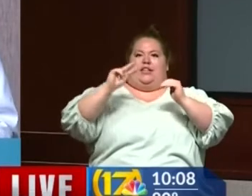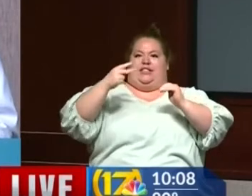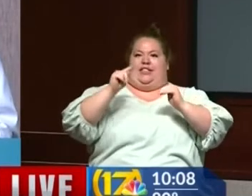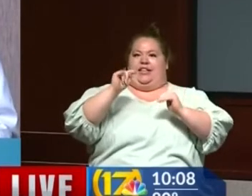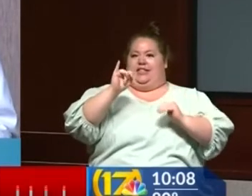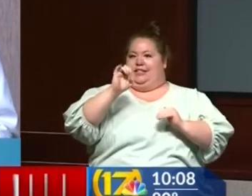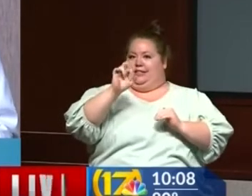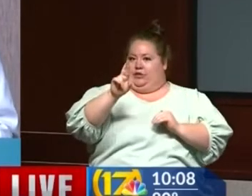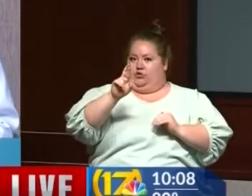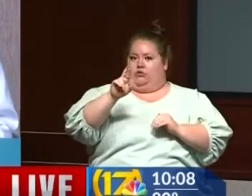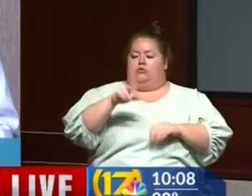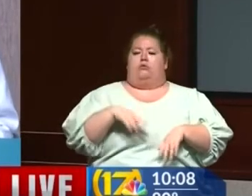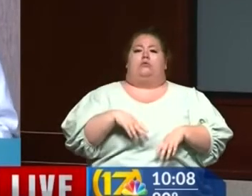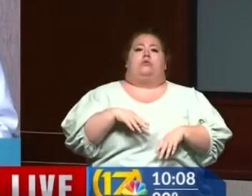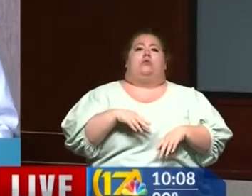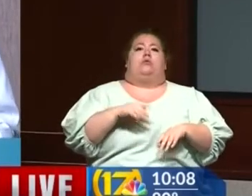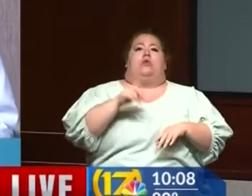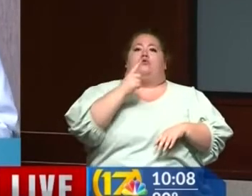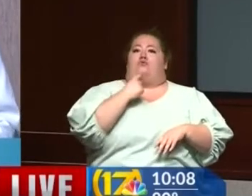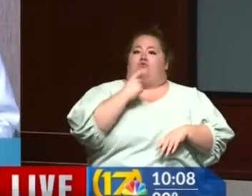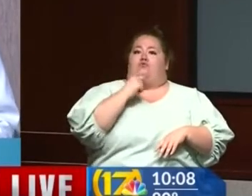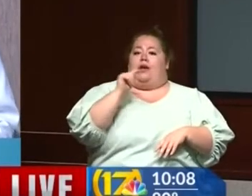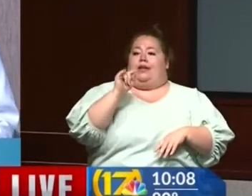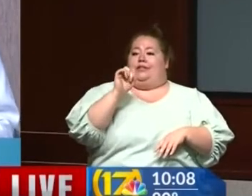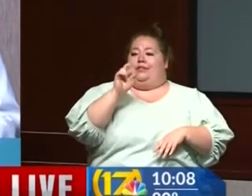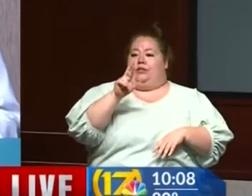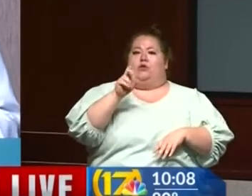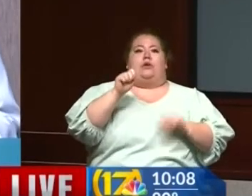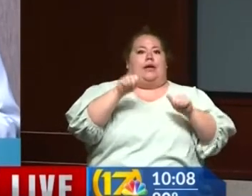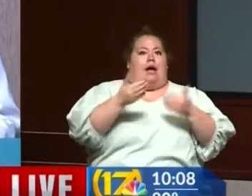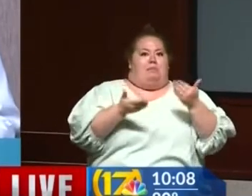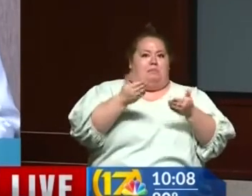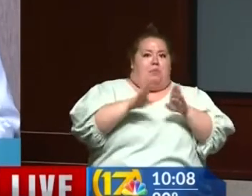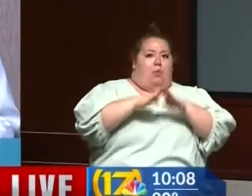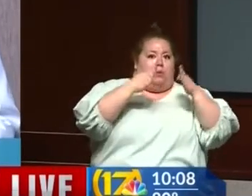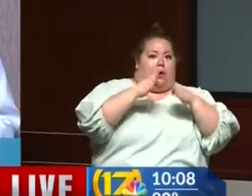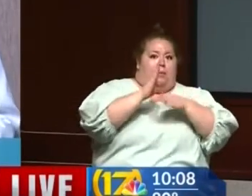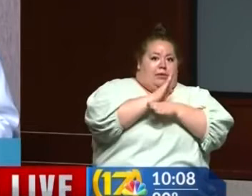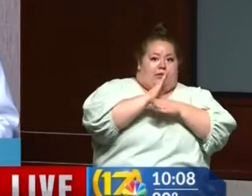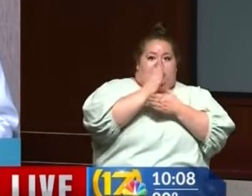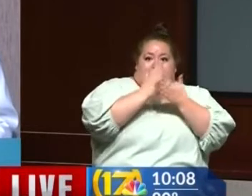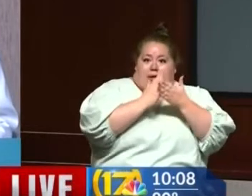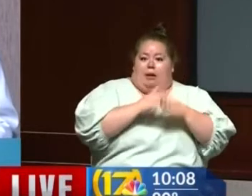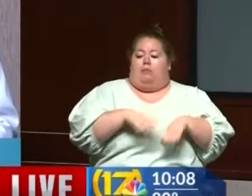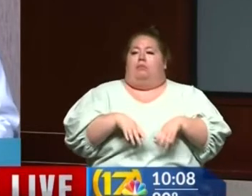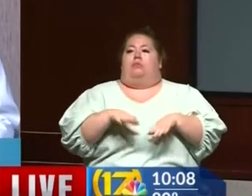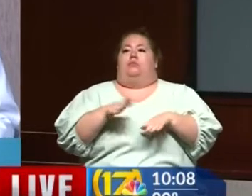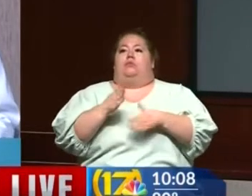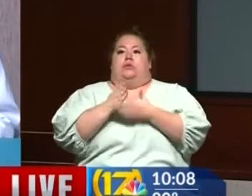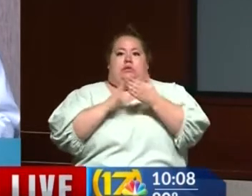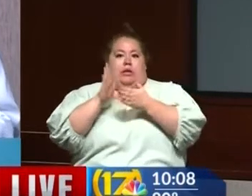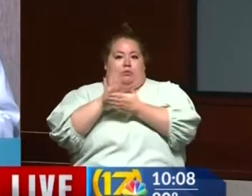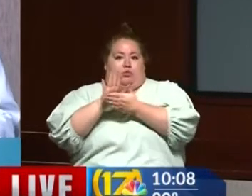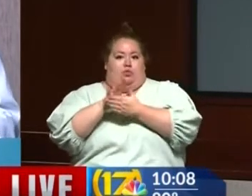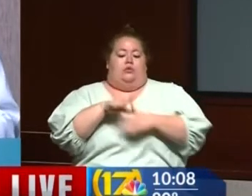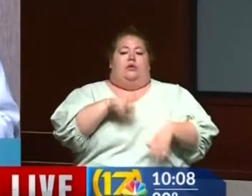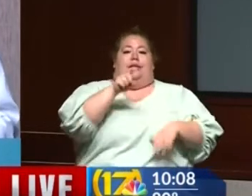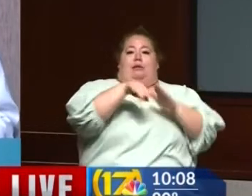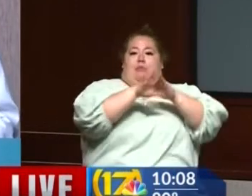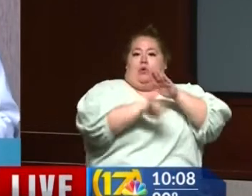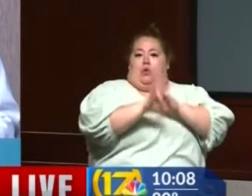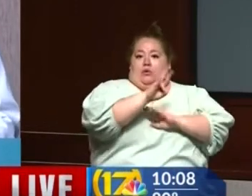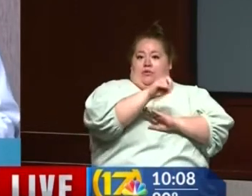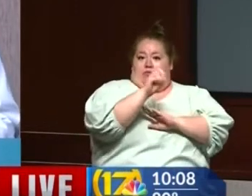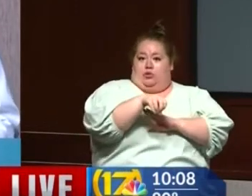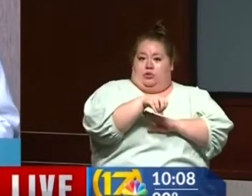potentially schools, the red tier, we have to be below a case rate of 7. Our